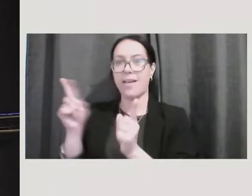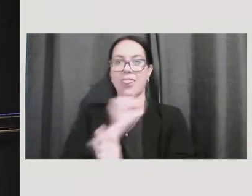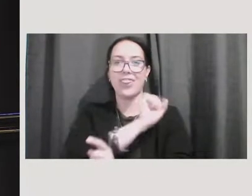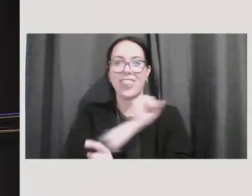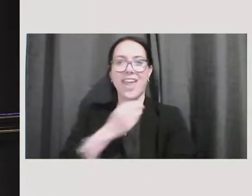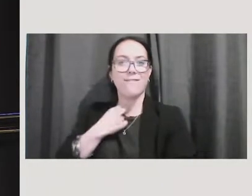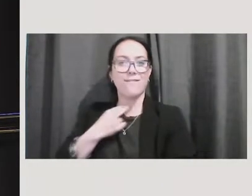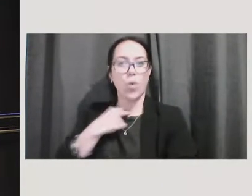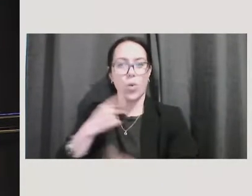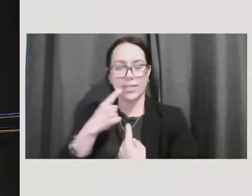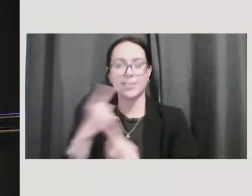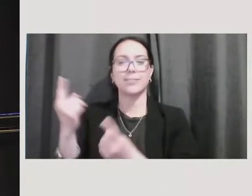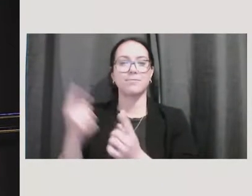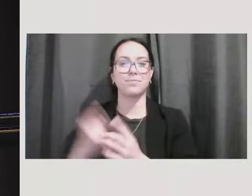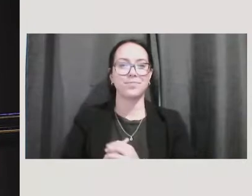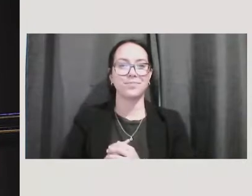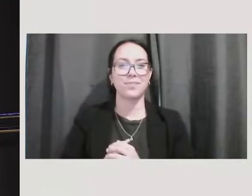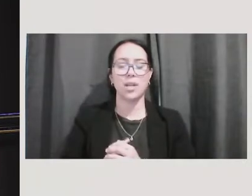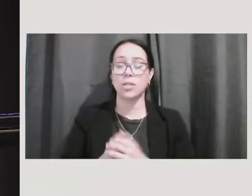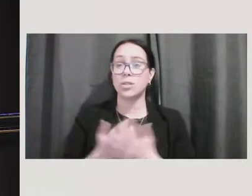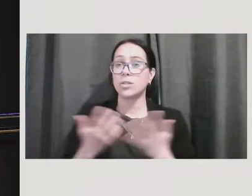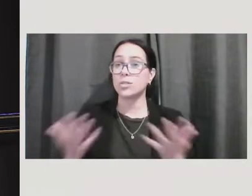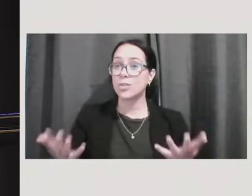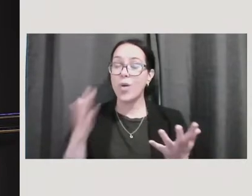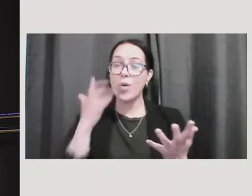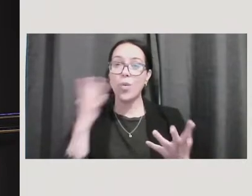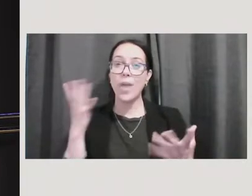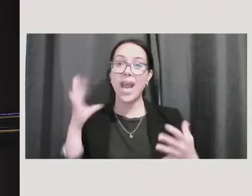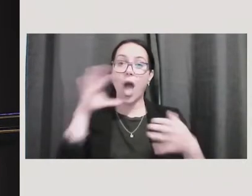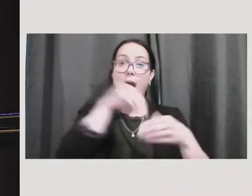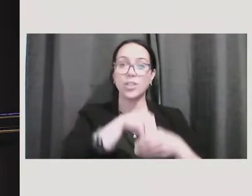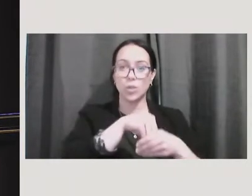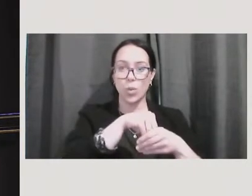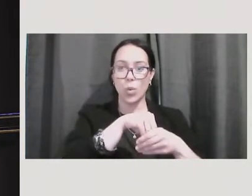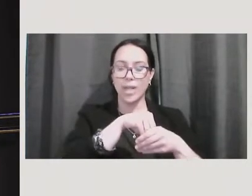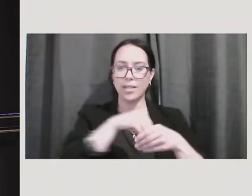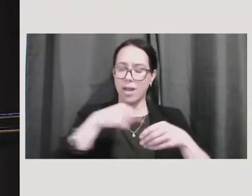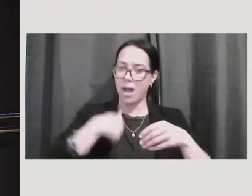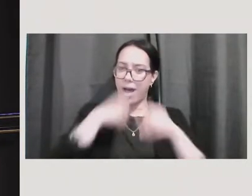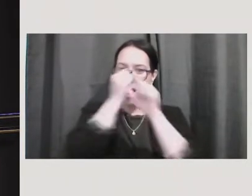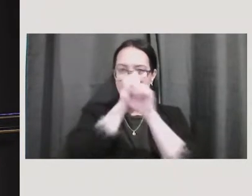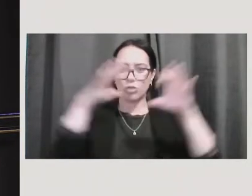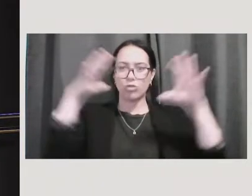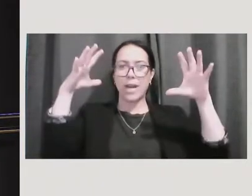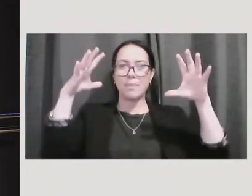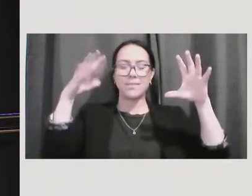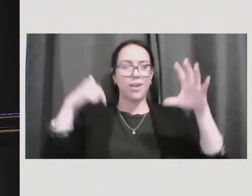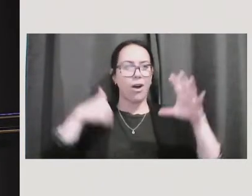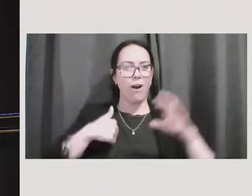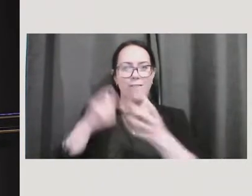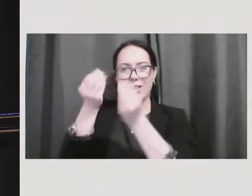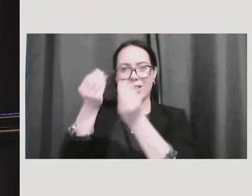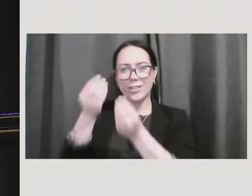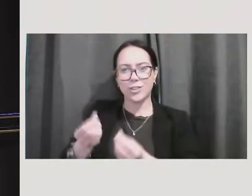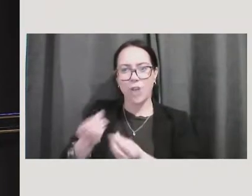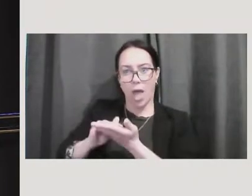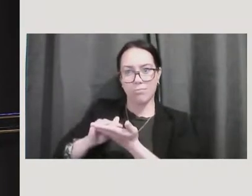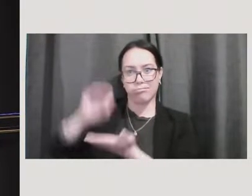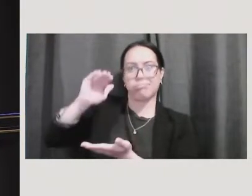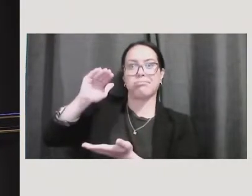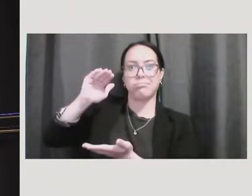so when I joined I dreamed of growing that pacific Arts dollar I followed Maryland